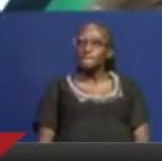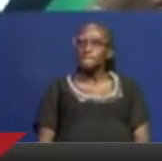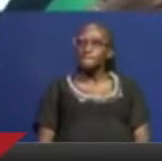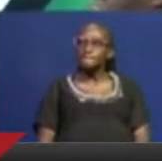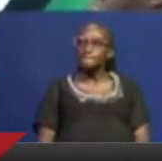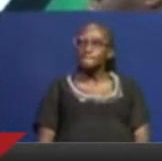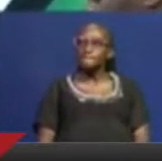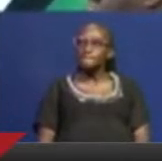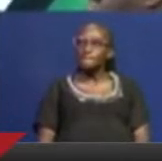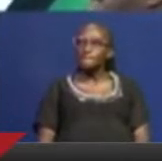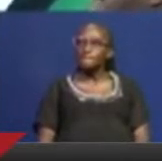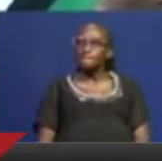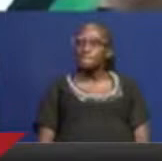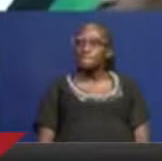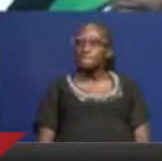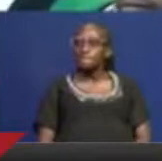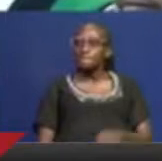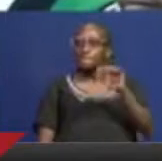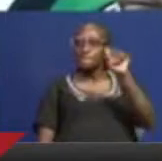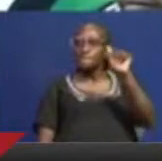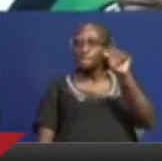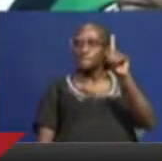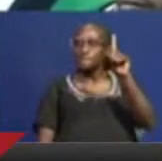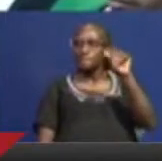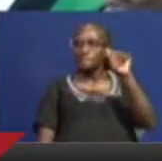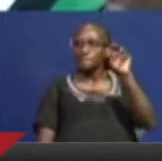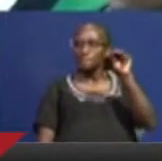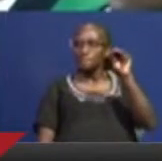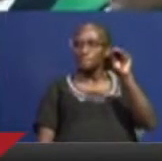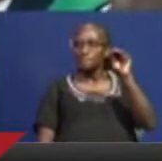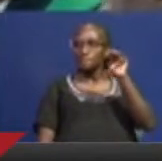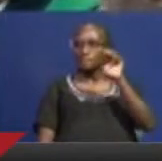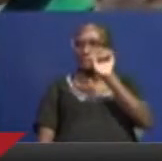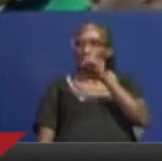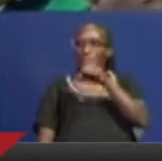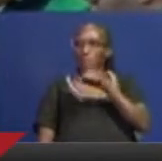Keio North Adams Kipsanai.